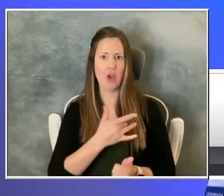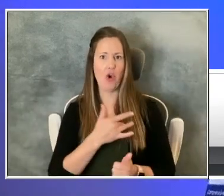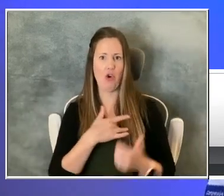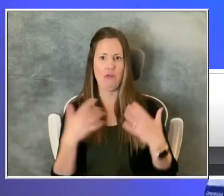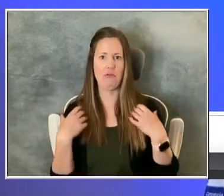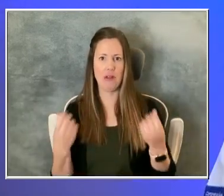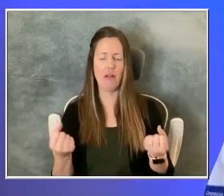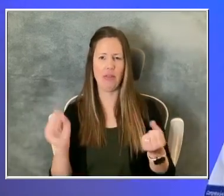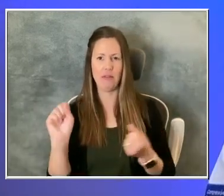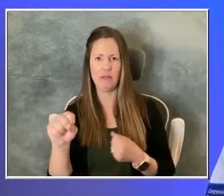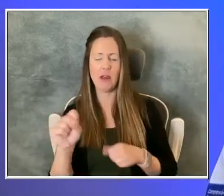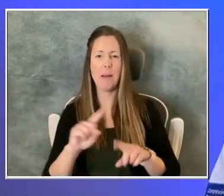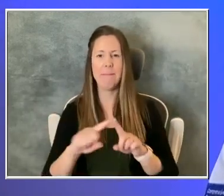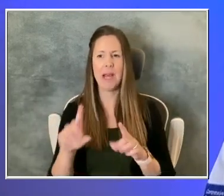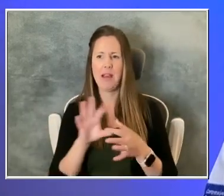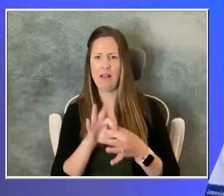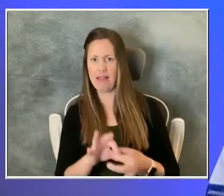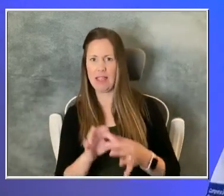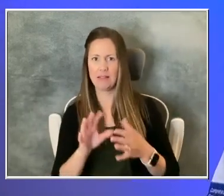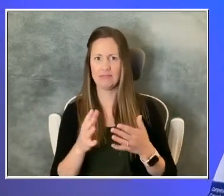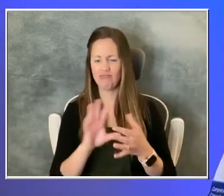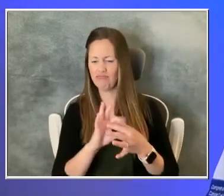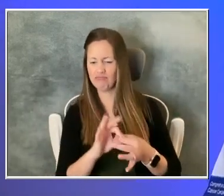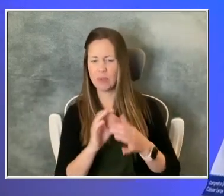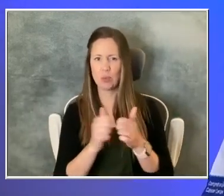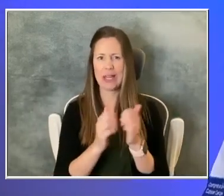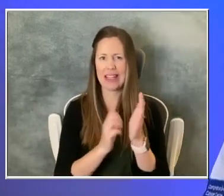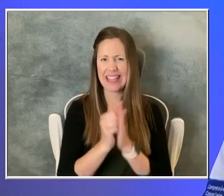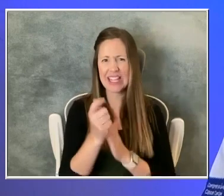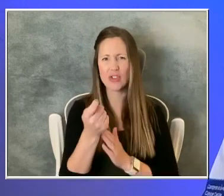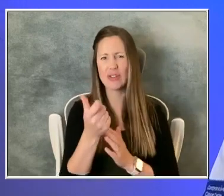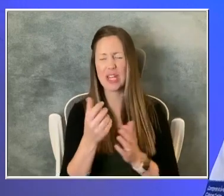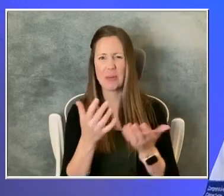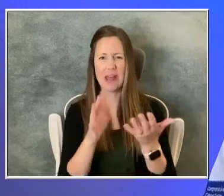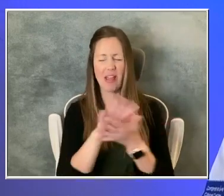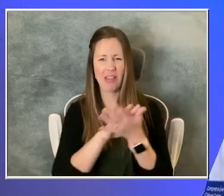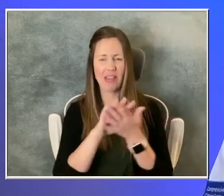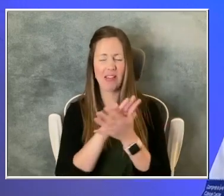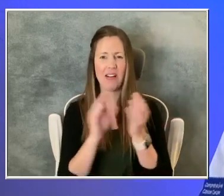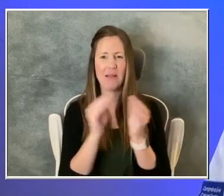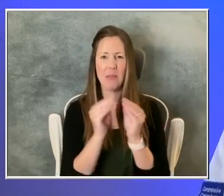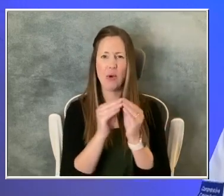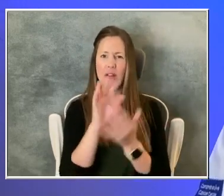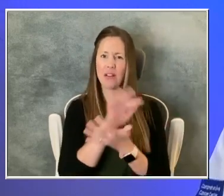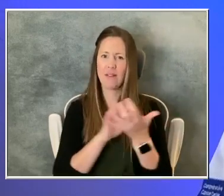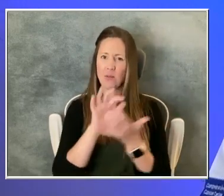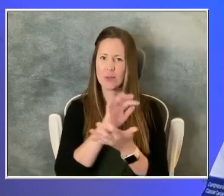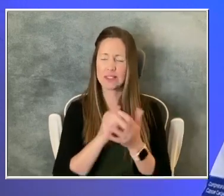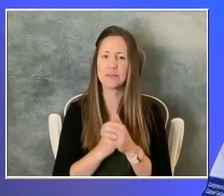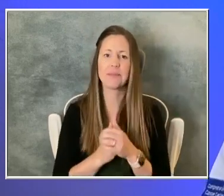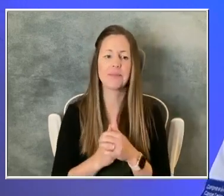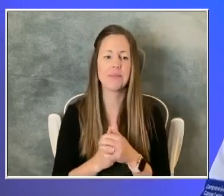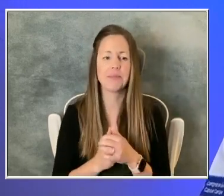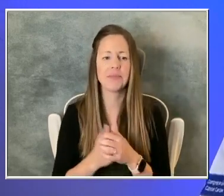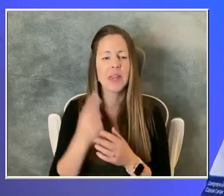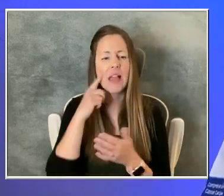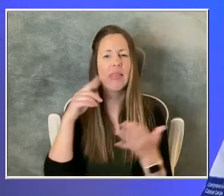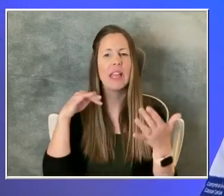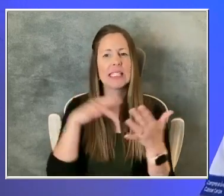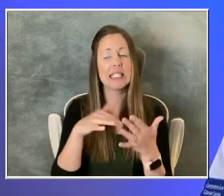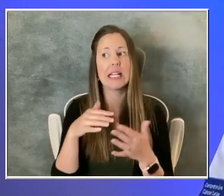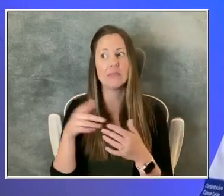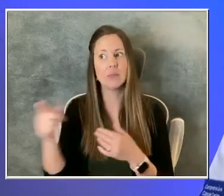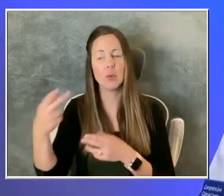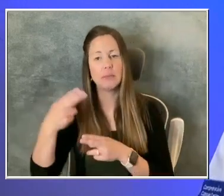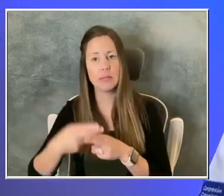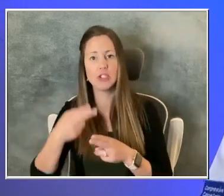its relationship to cancer has been a little bit more confusing. I think this study was, as you mentioned, an observational study, so we have to be